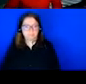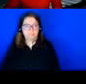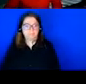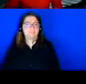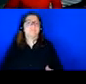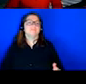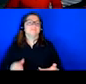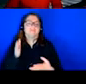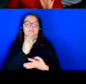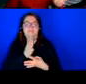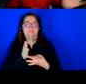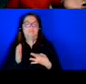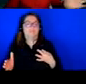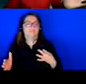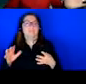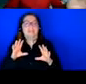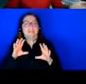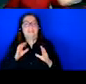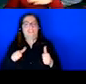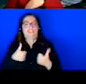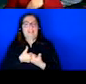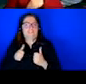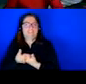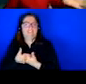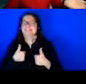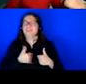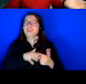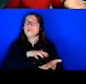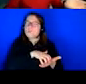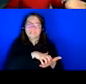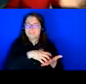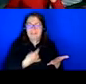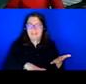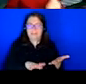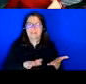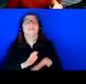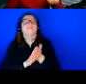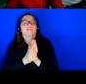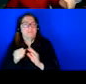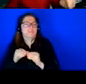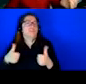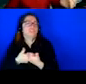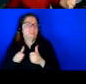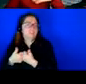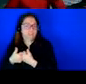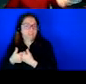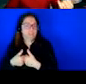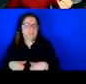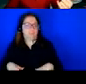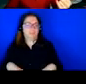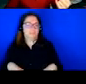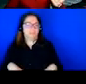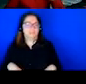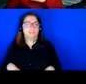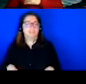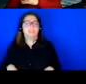Next up is challenges. So I like to say change weaknesses to challenges because I like to be more positive as well. So challenges, so personal conditions that might make